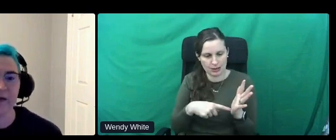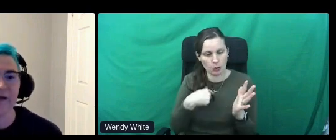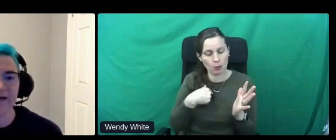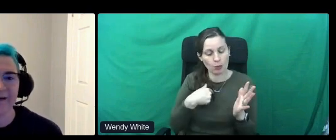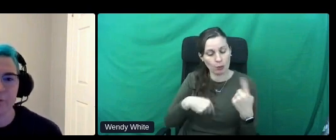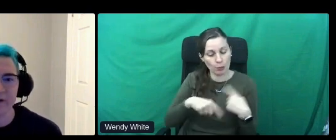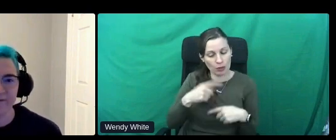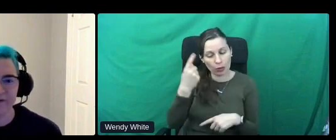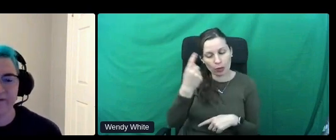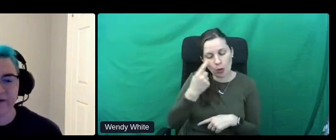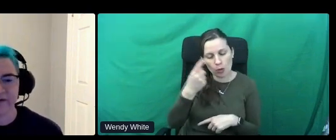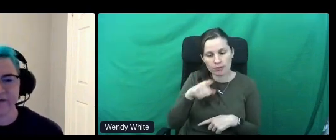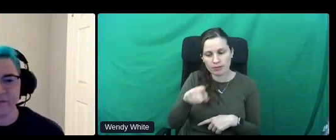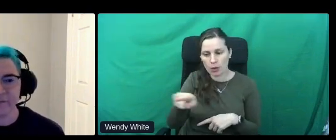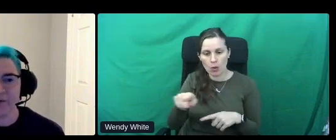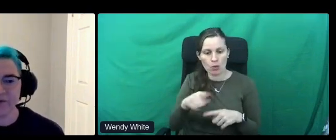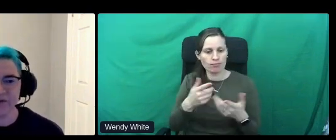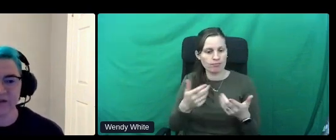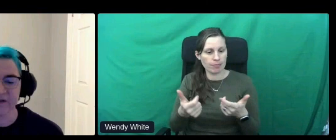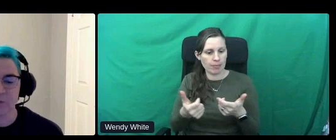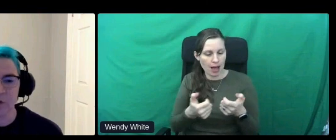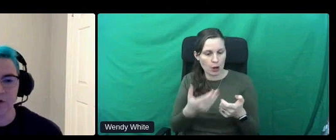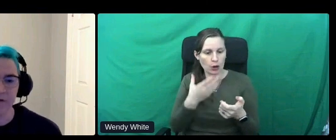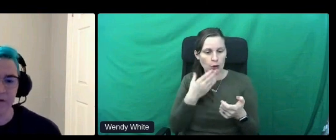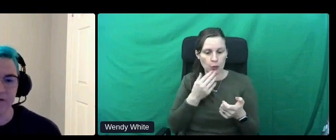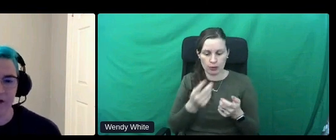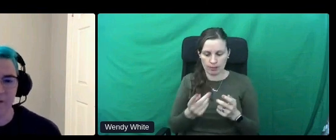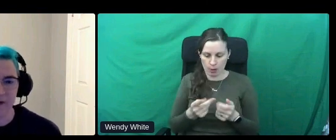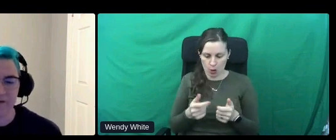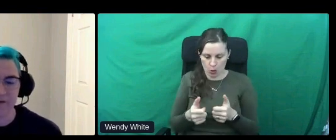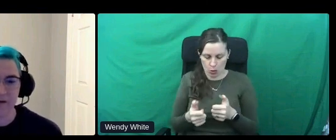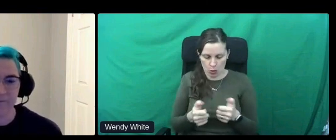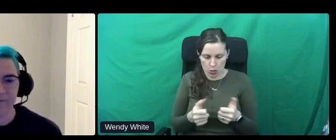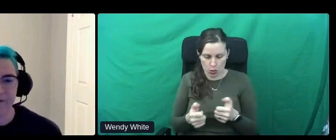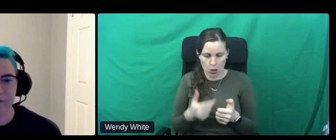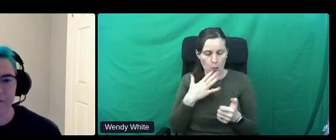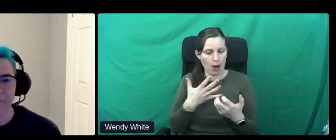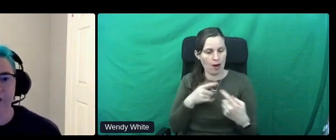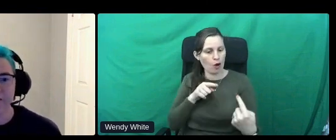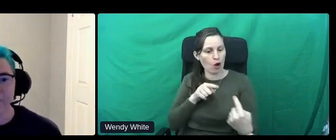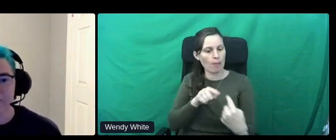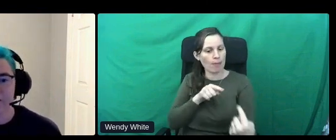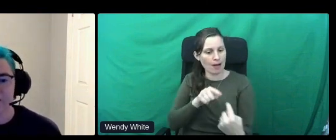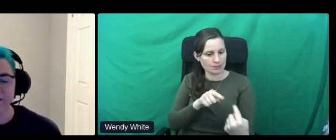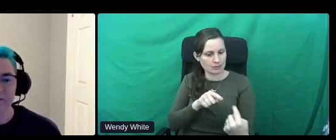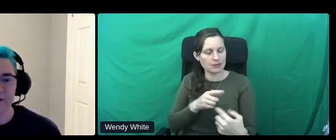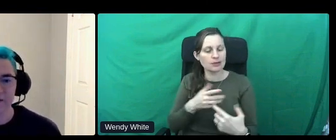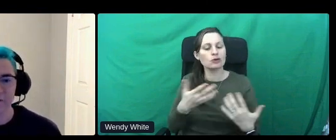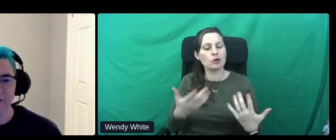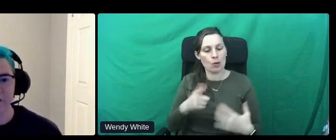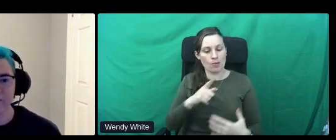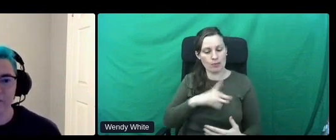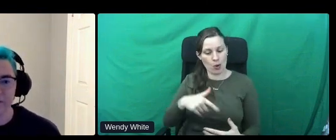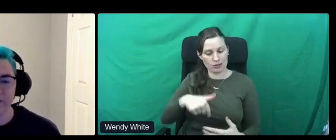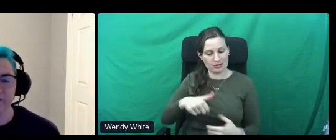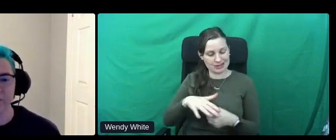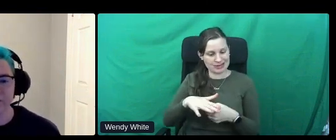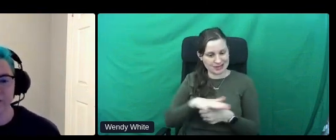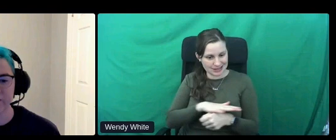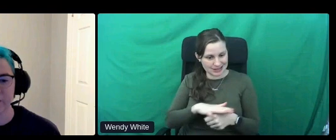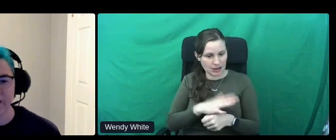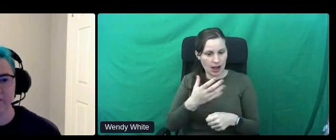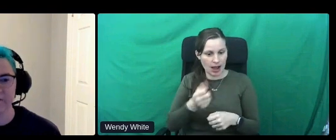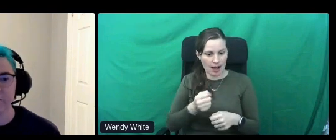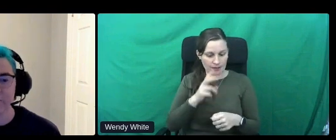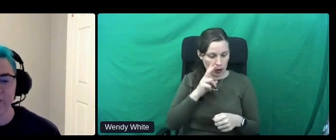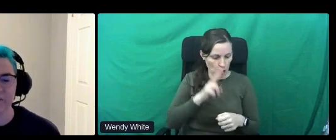who would have difficulty using both sticks while in combat. So because we are in a situation in which you have look controls